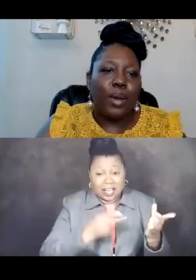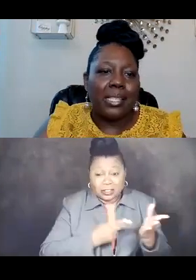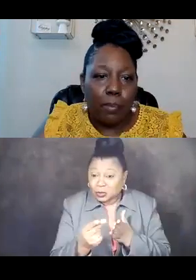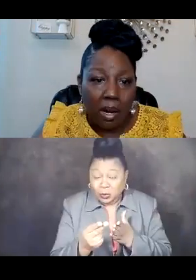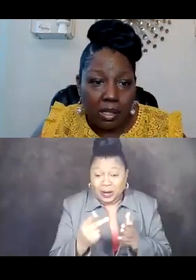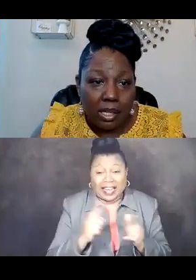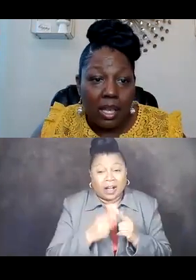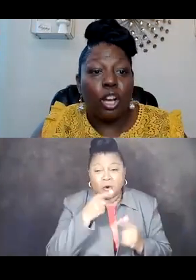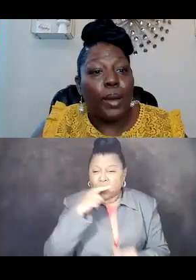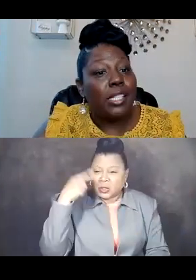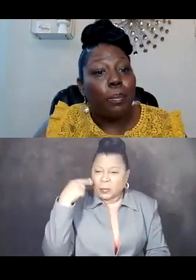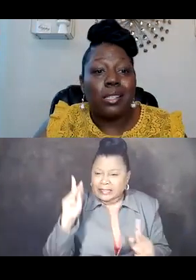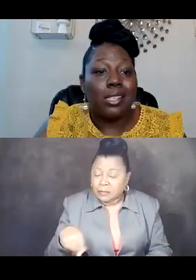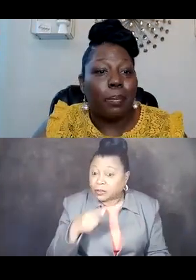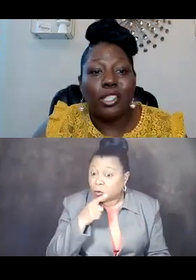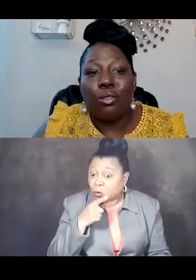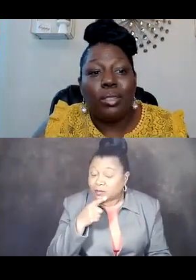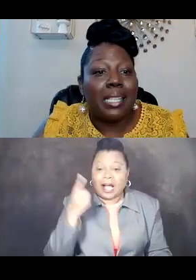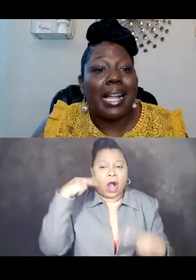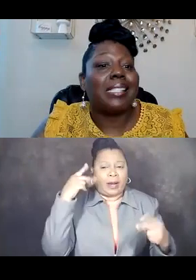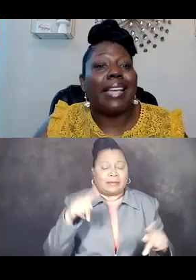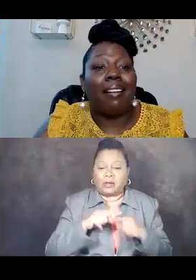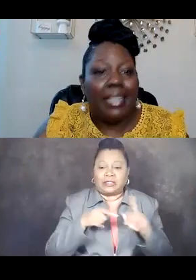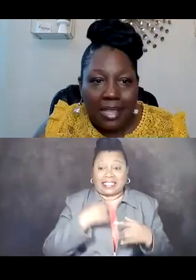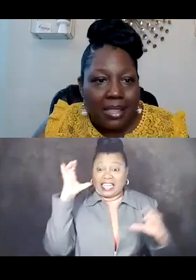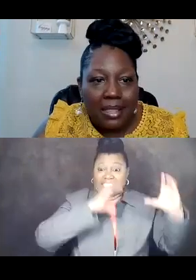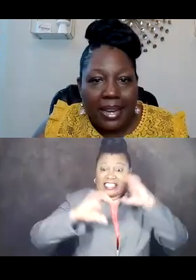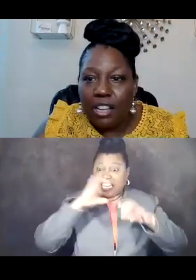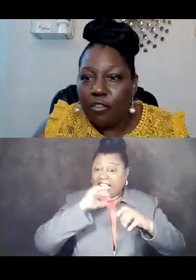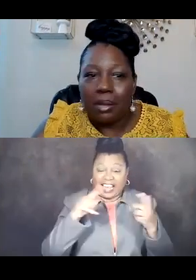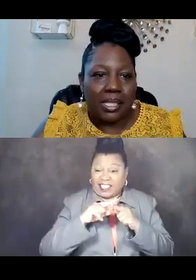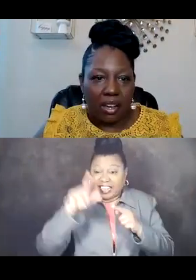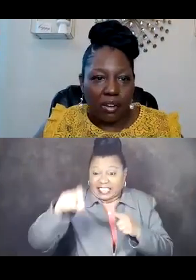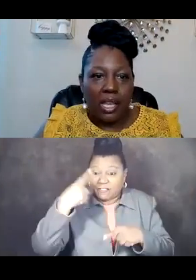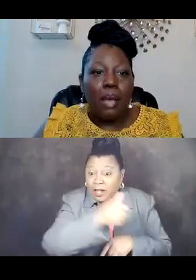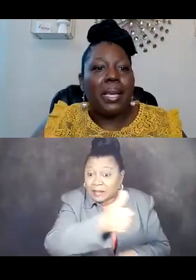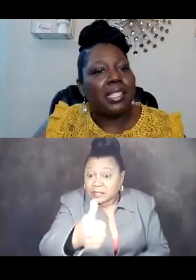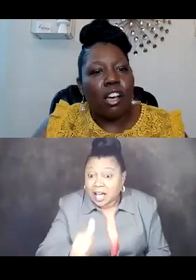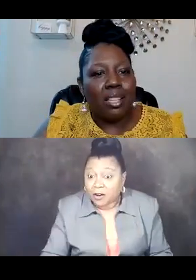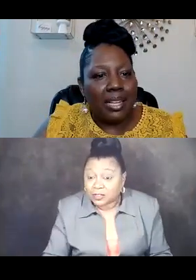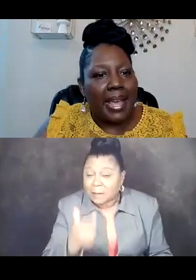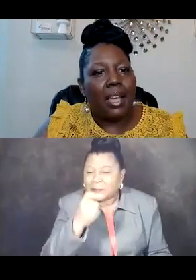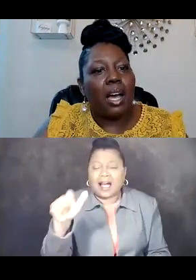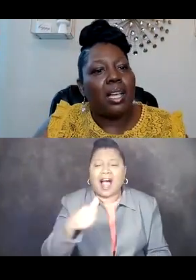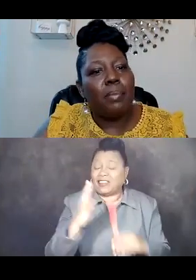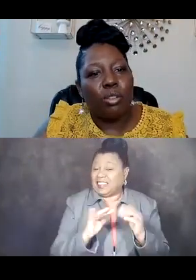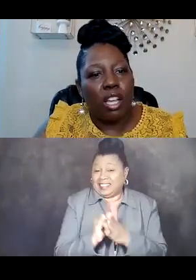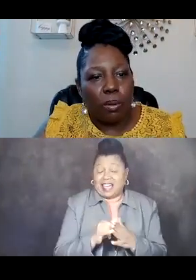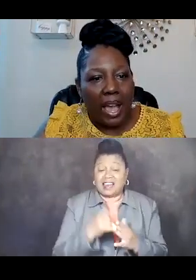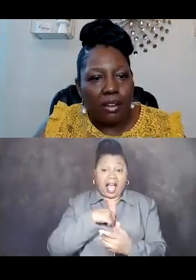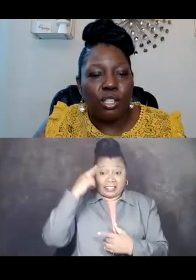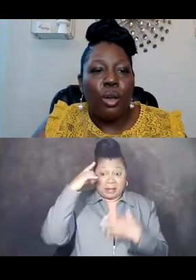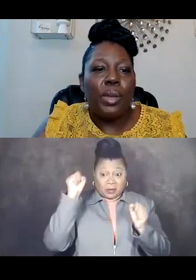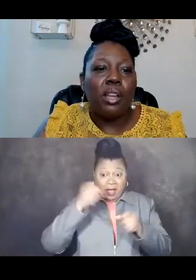is a crazy person? A crazy person is the person who does not seek out anything that they need for themselves. Because other than that, us mental